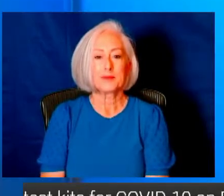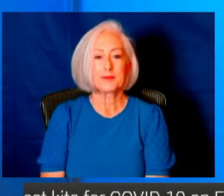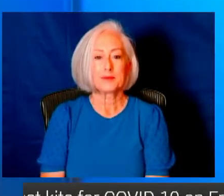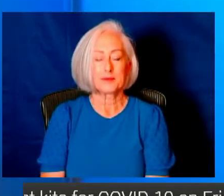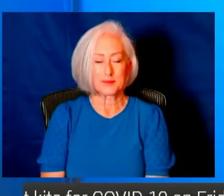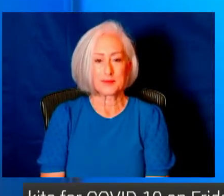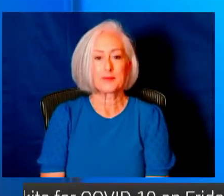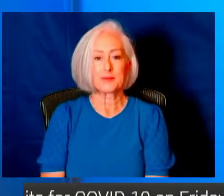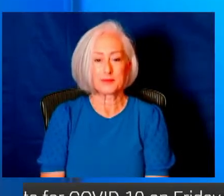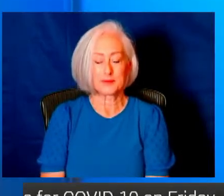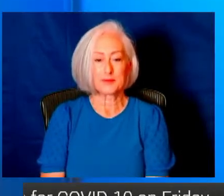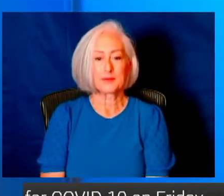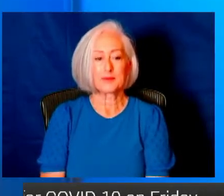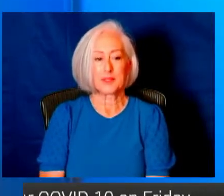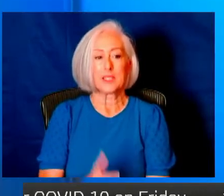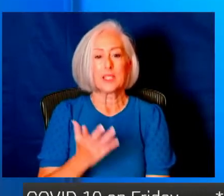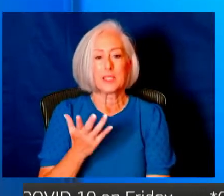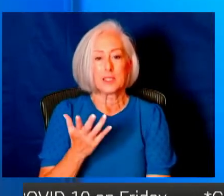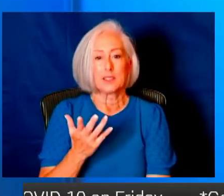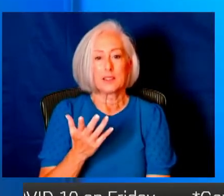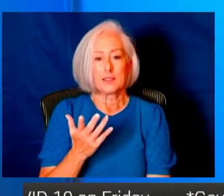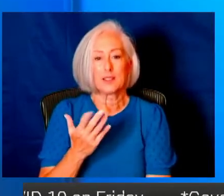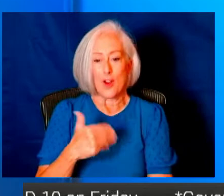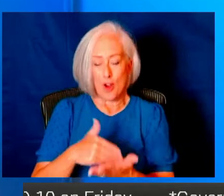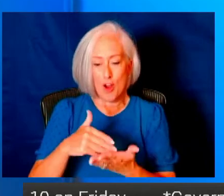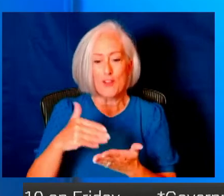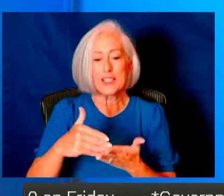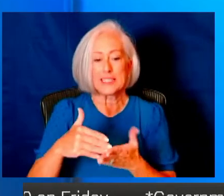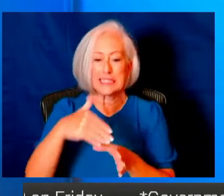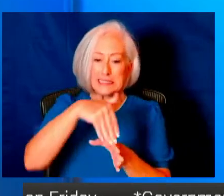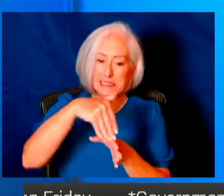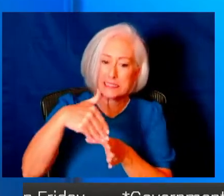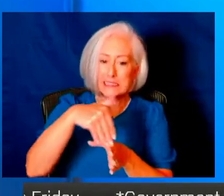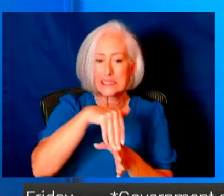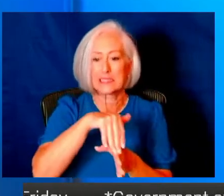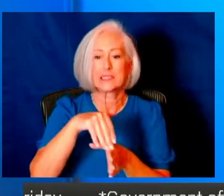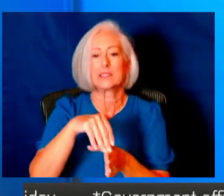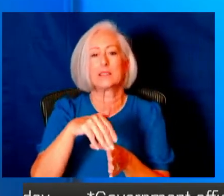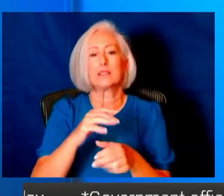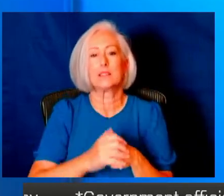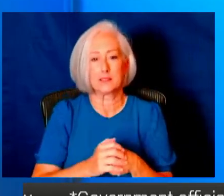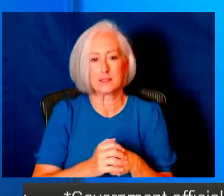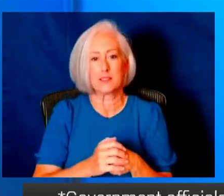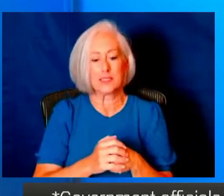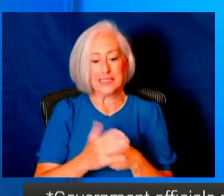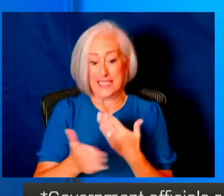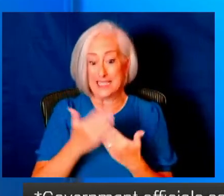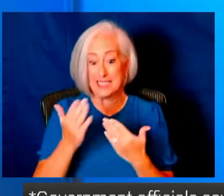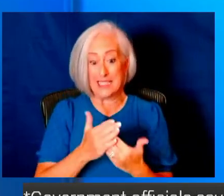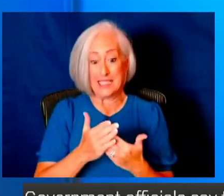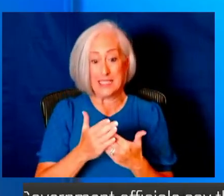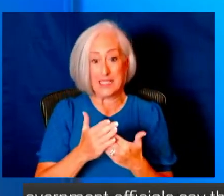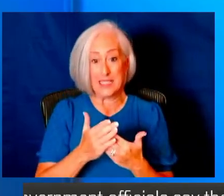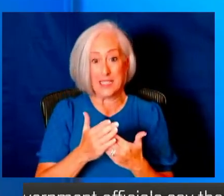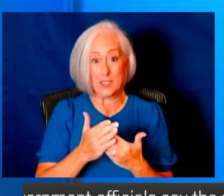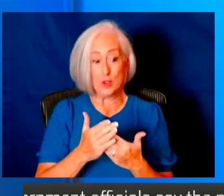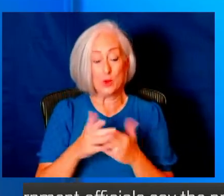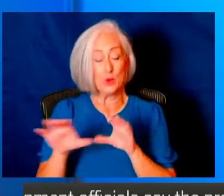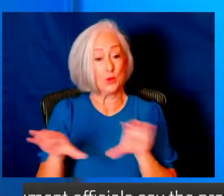line that we often tread. It is so easy to commit a crime that